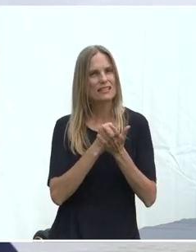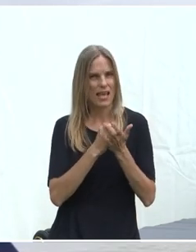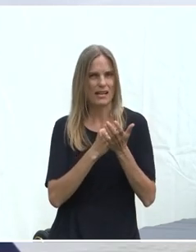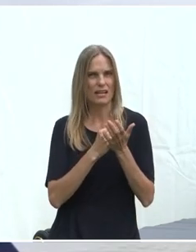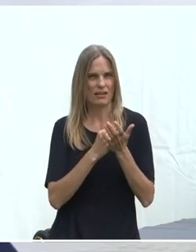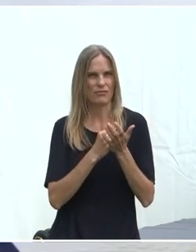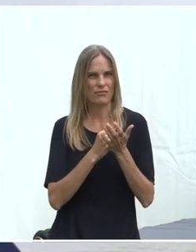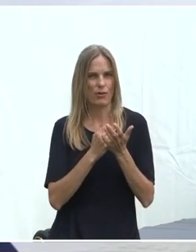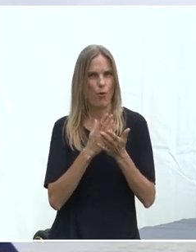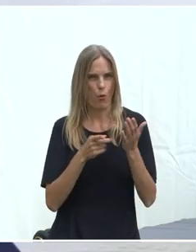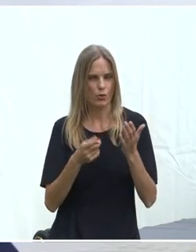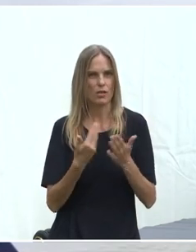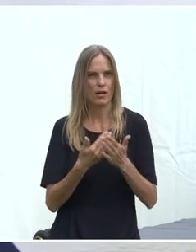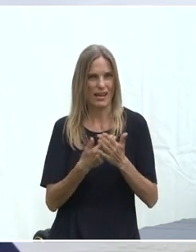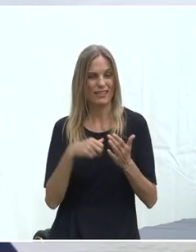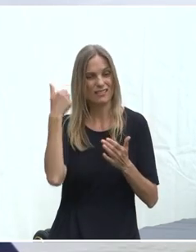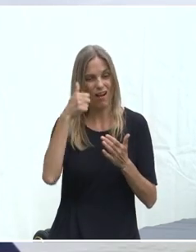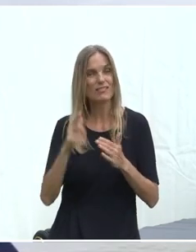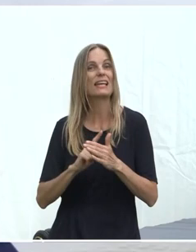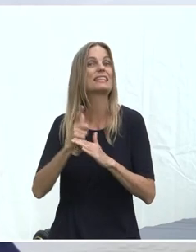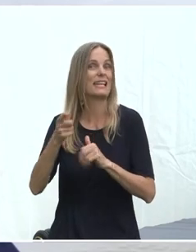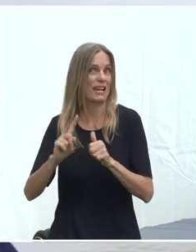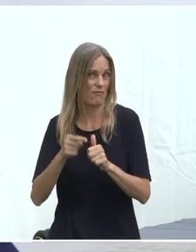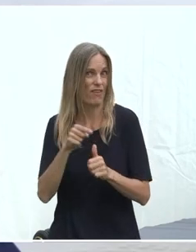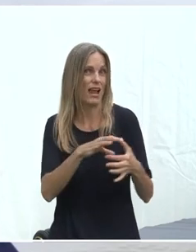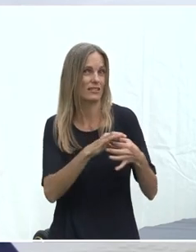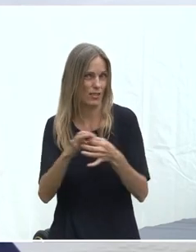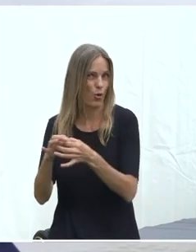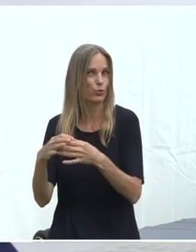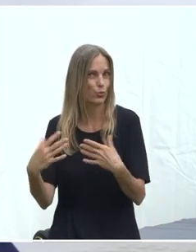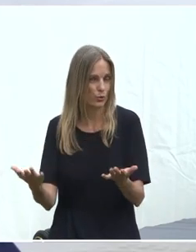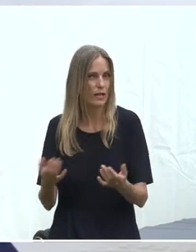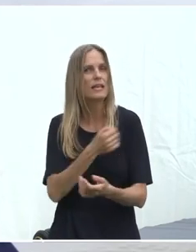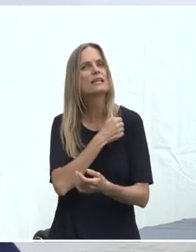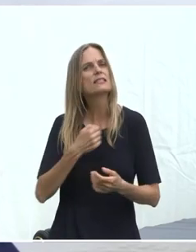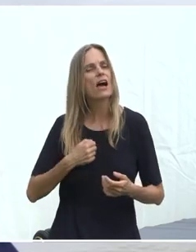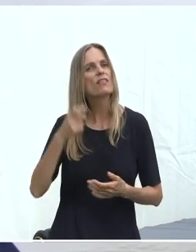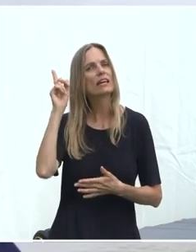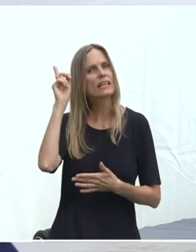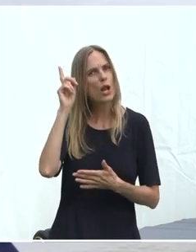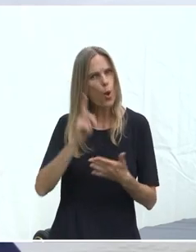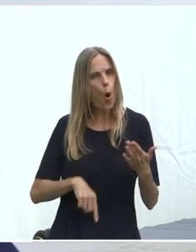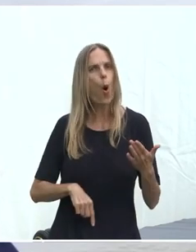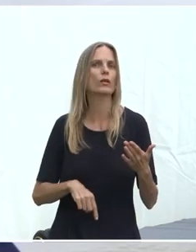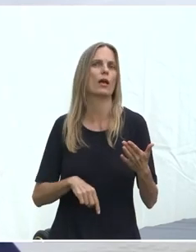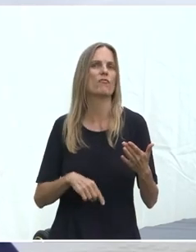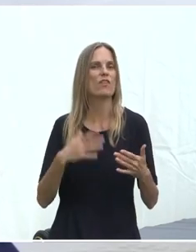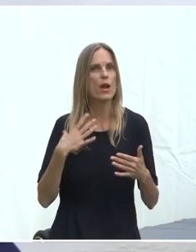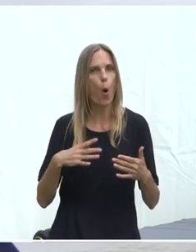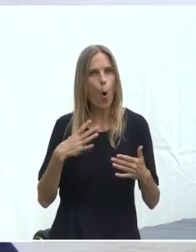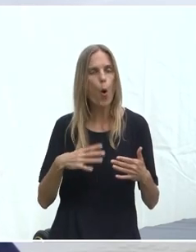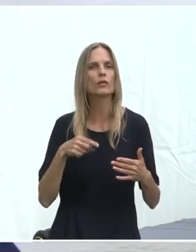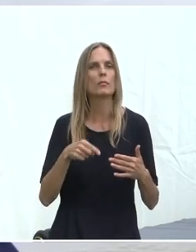years longer as well. And the army has an expectation that you will be able, capable of defending the